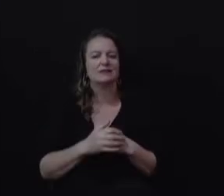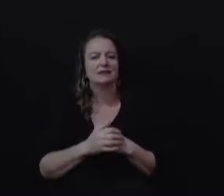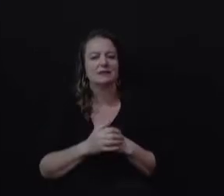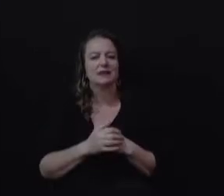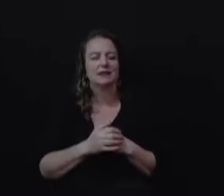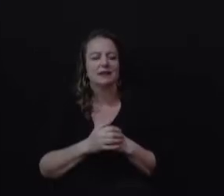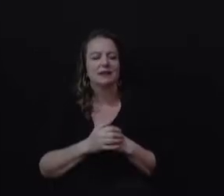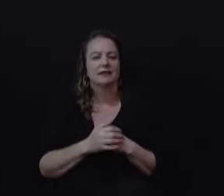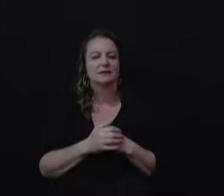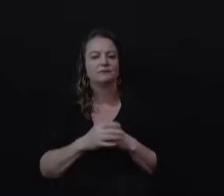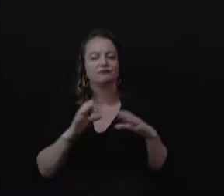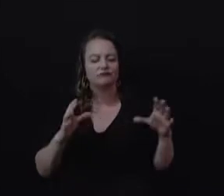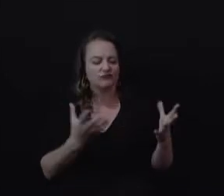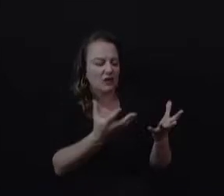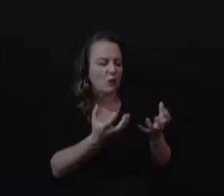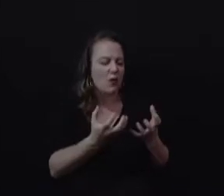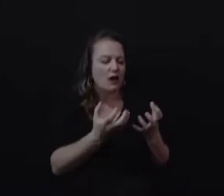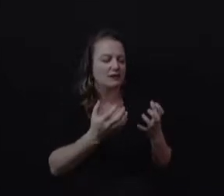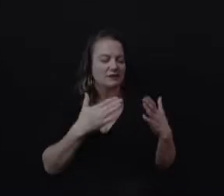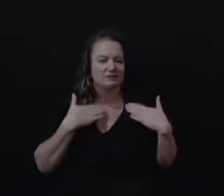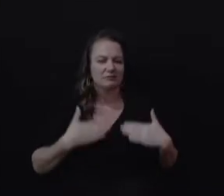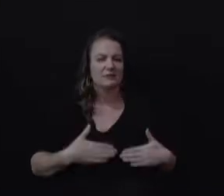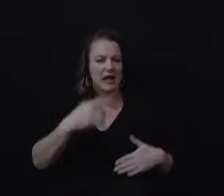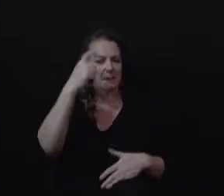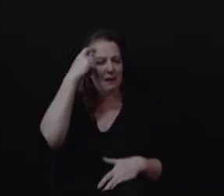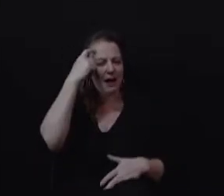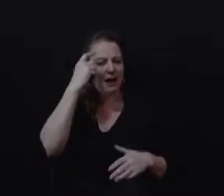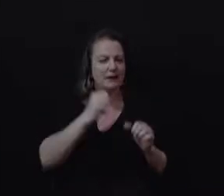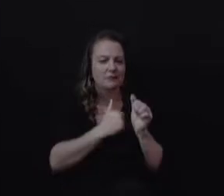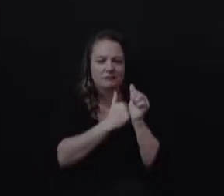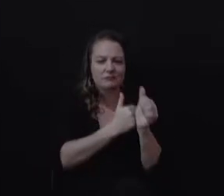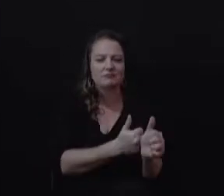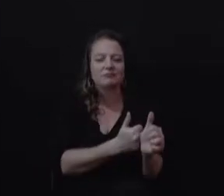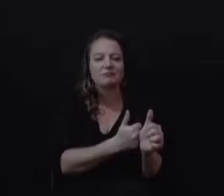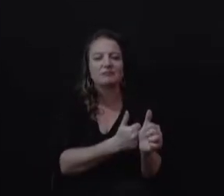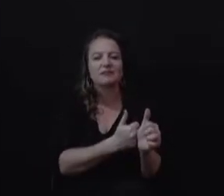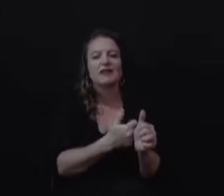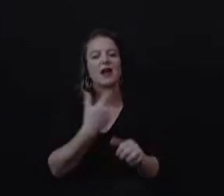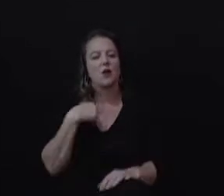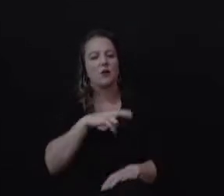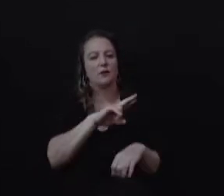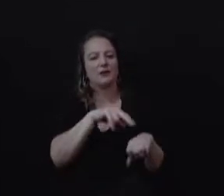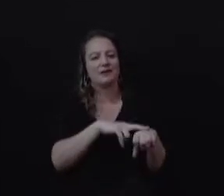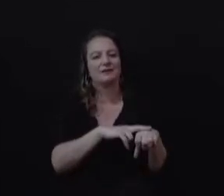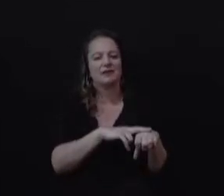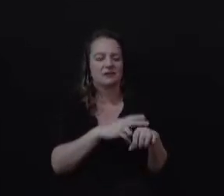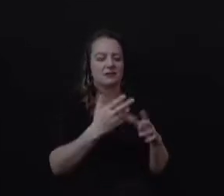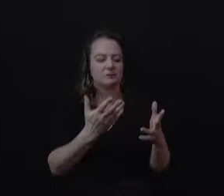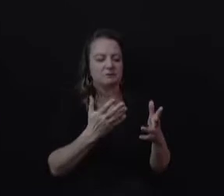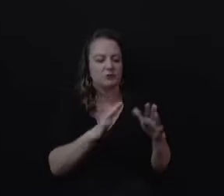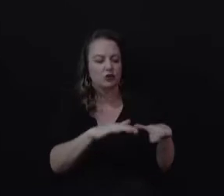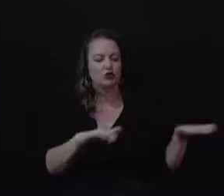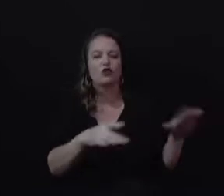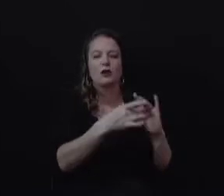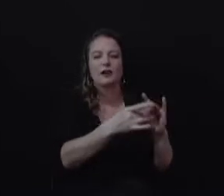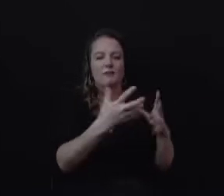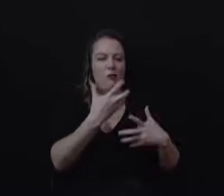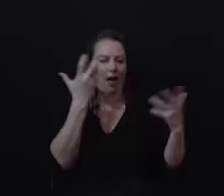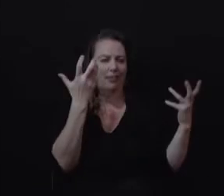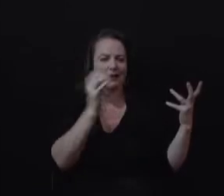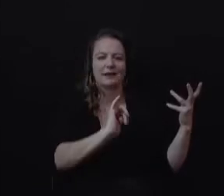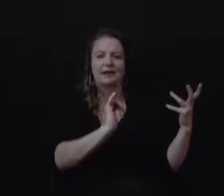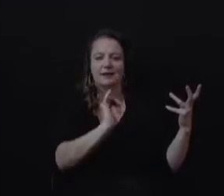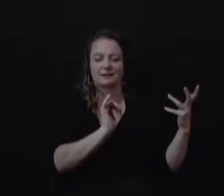the desires of the body and the mind, and were by nature children of wrath, like the rest of